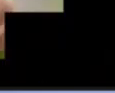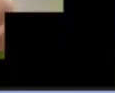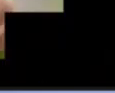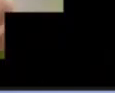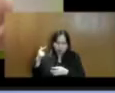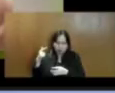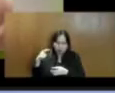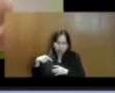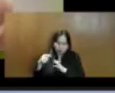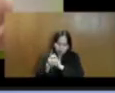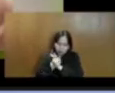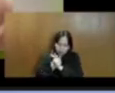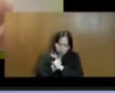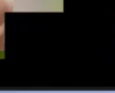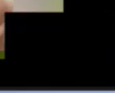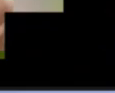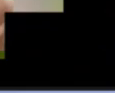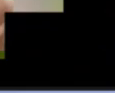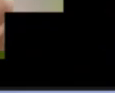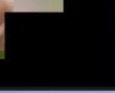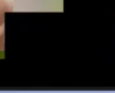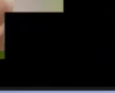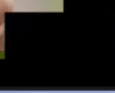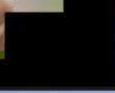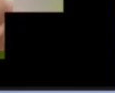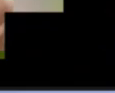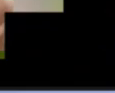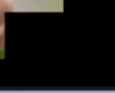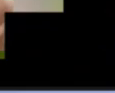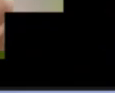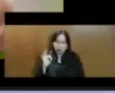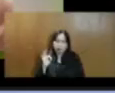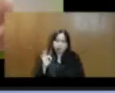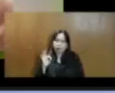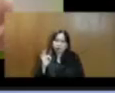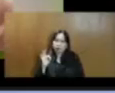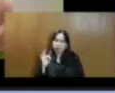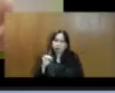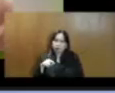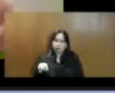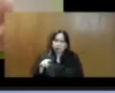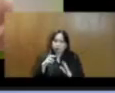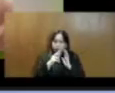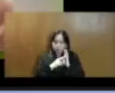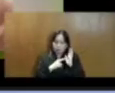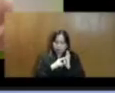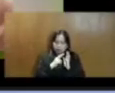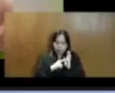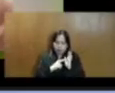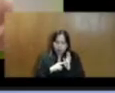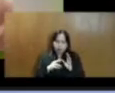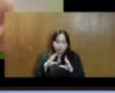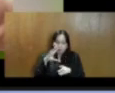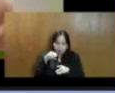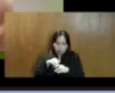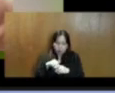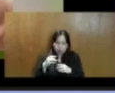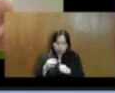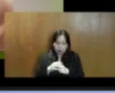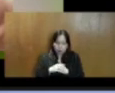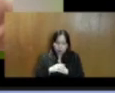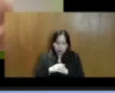competencies in some of our 89 training regulation. And this would also include, of course, the common